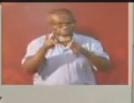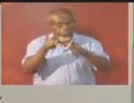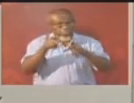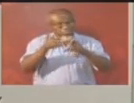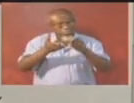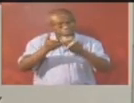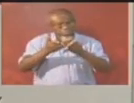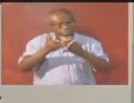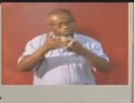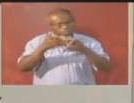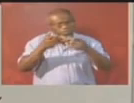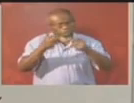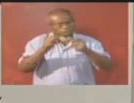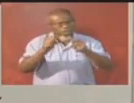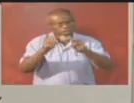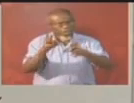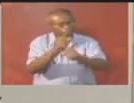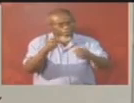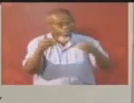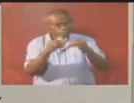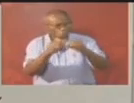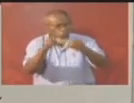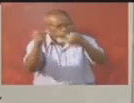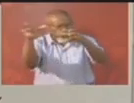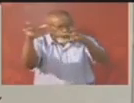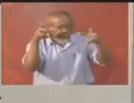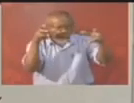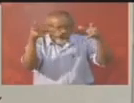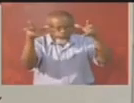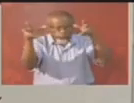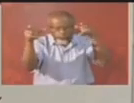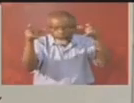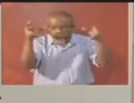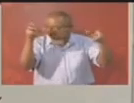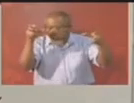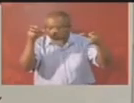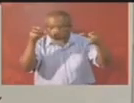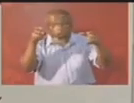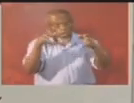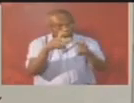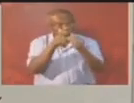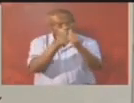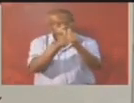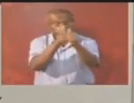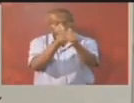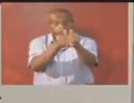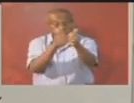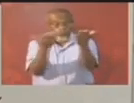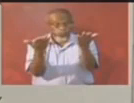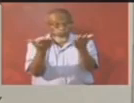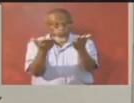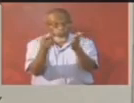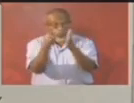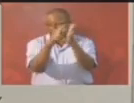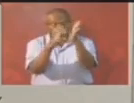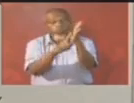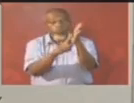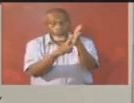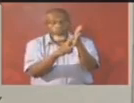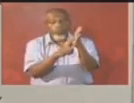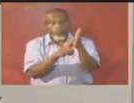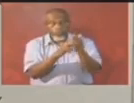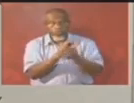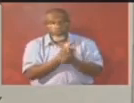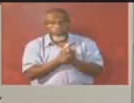understanding of the need for adherence, the need for acceptance of the vaccines. And just moving directly